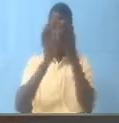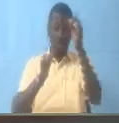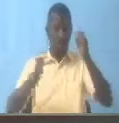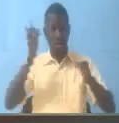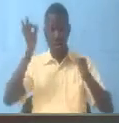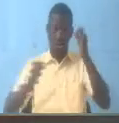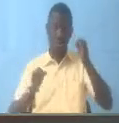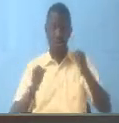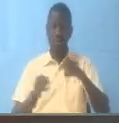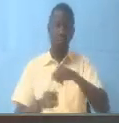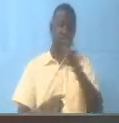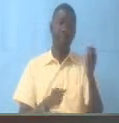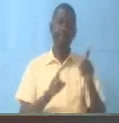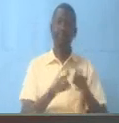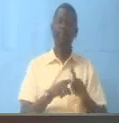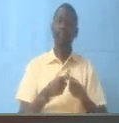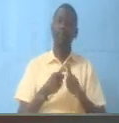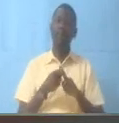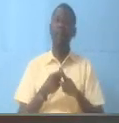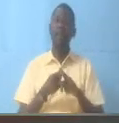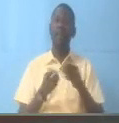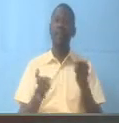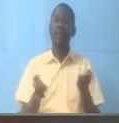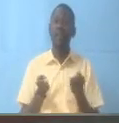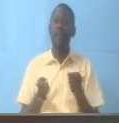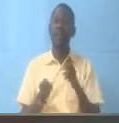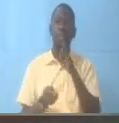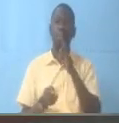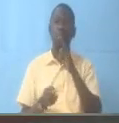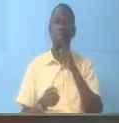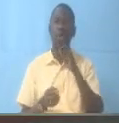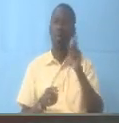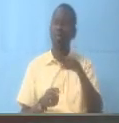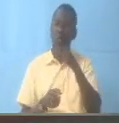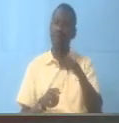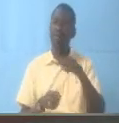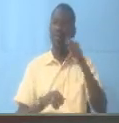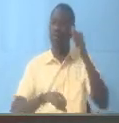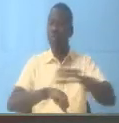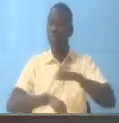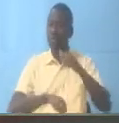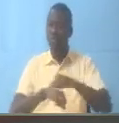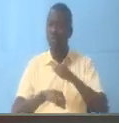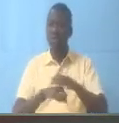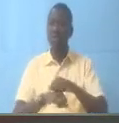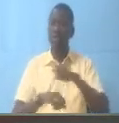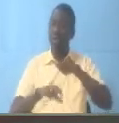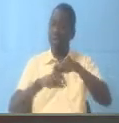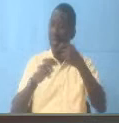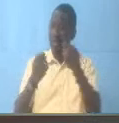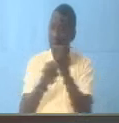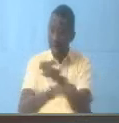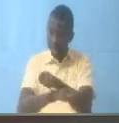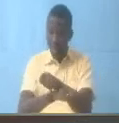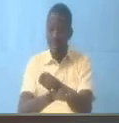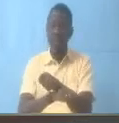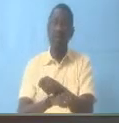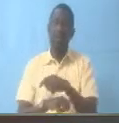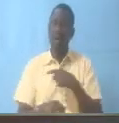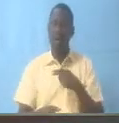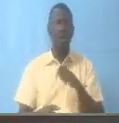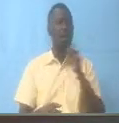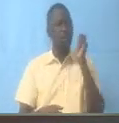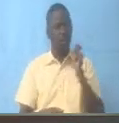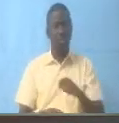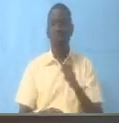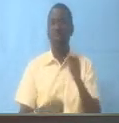who were tortured, wrongfully detained, and those killed, the relatives ought to be compensated. This is what I can